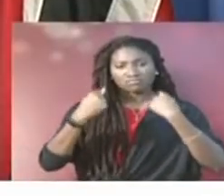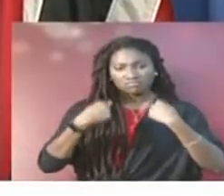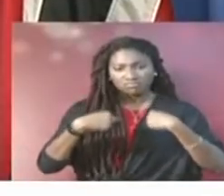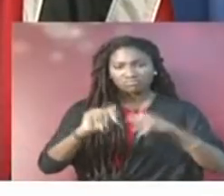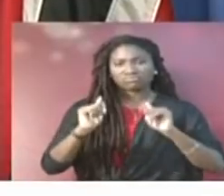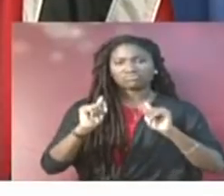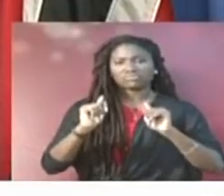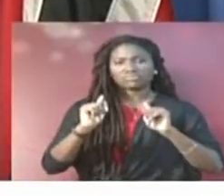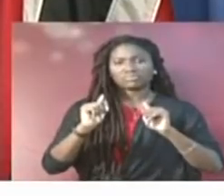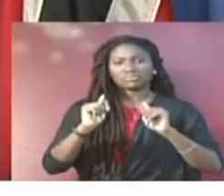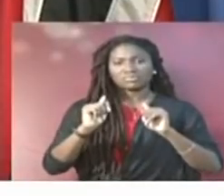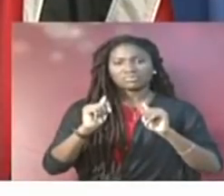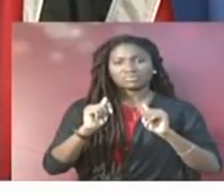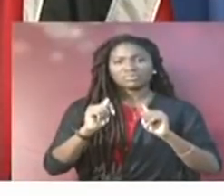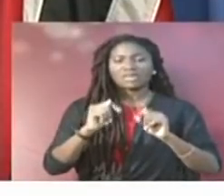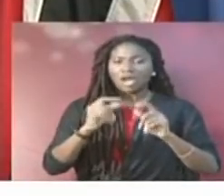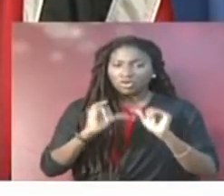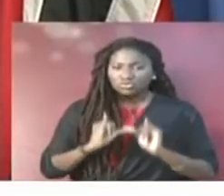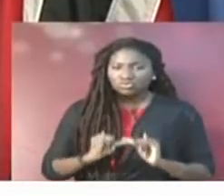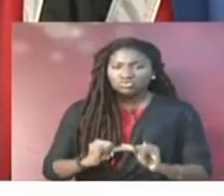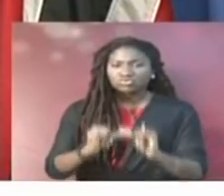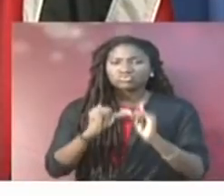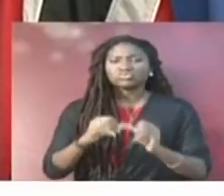existing social support system.